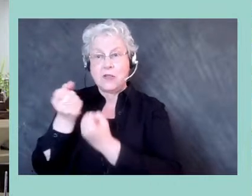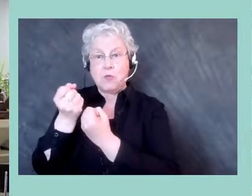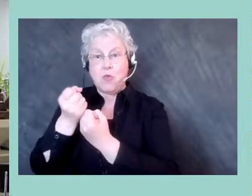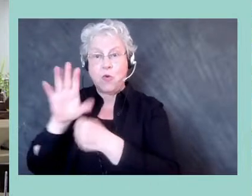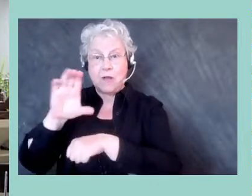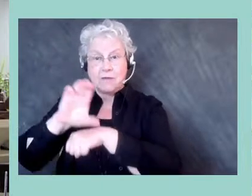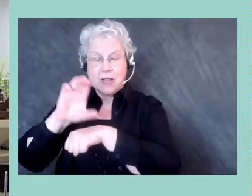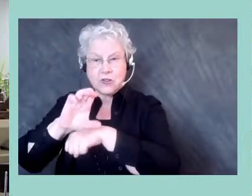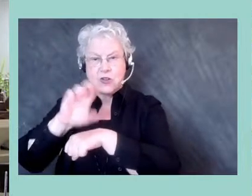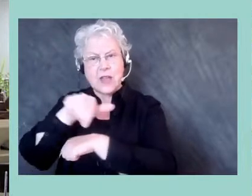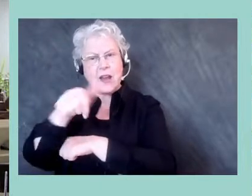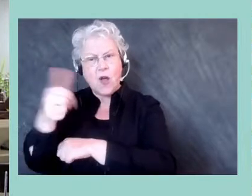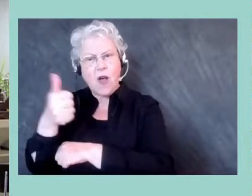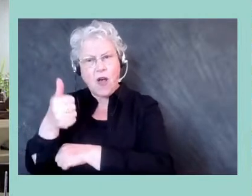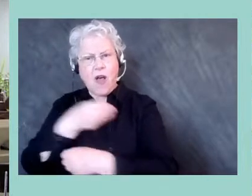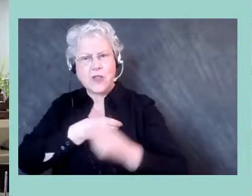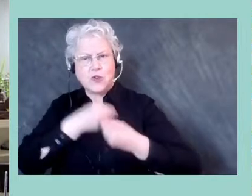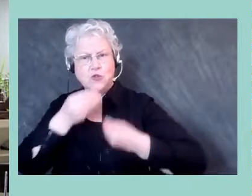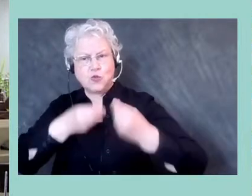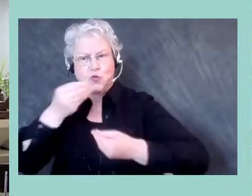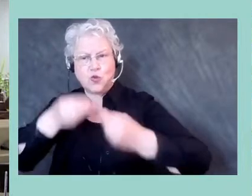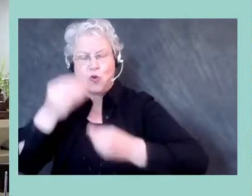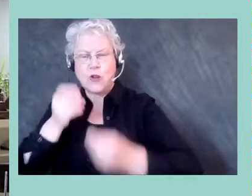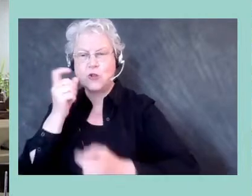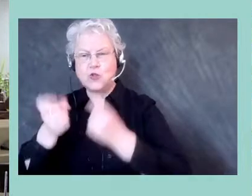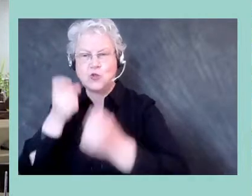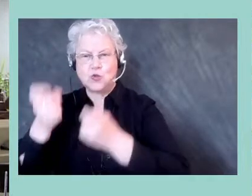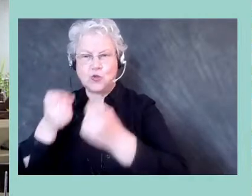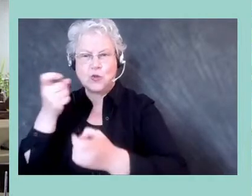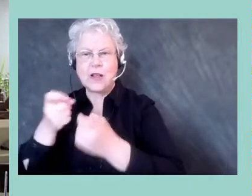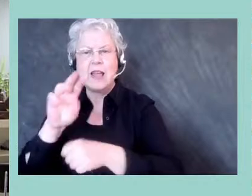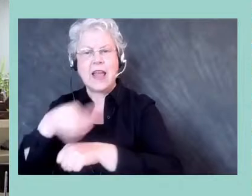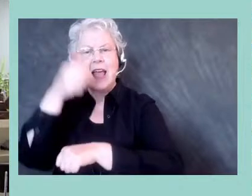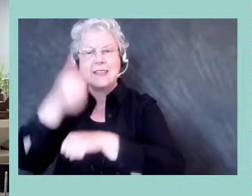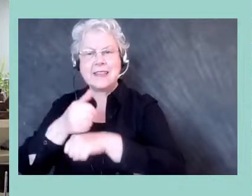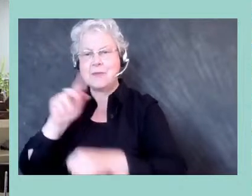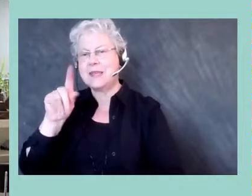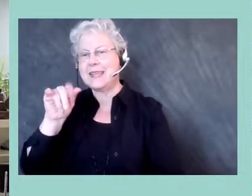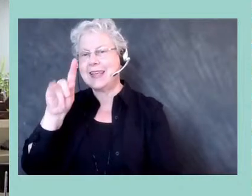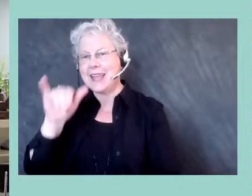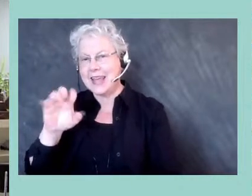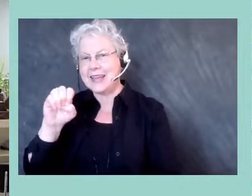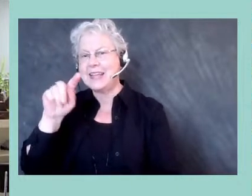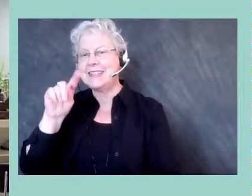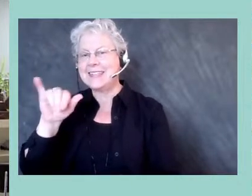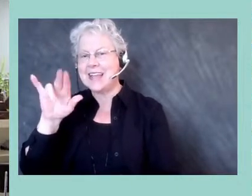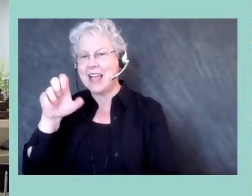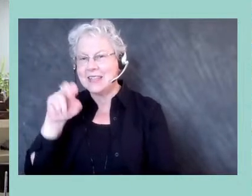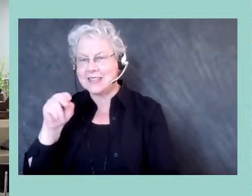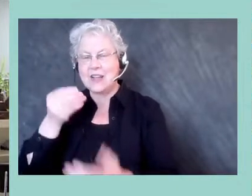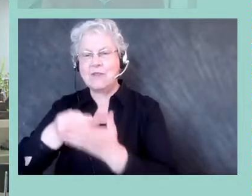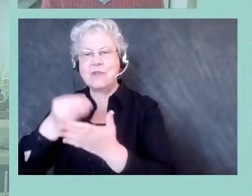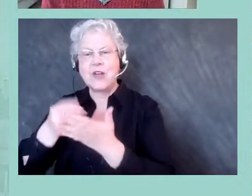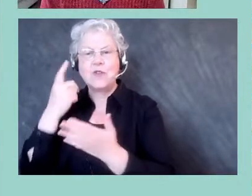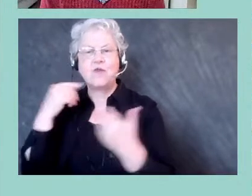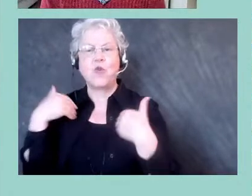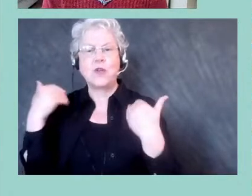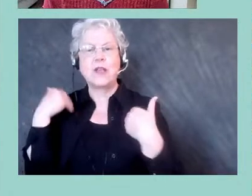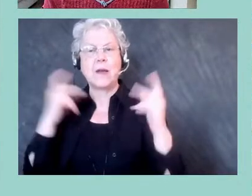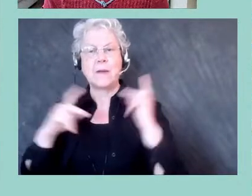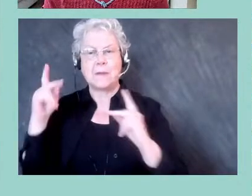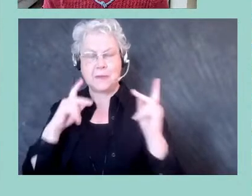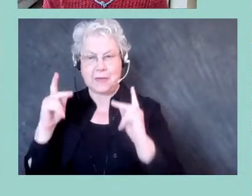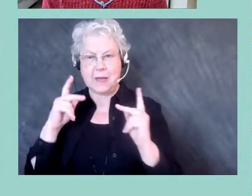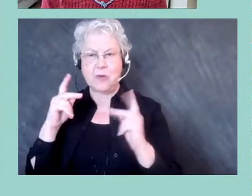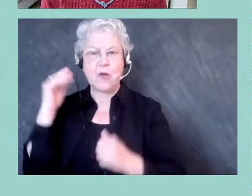donors, established the Katie Tyson Fund for Youth and Young Adult Ministries. The Katie Tyson Fund for Youth